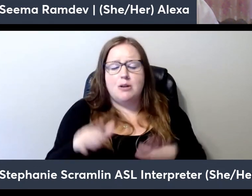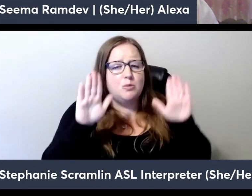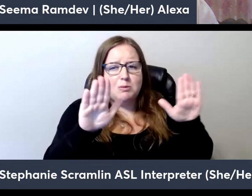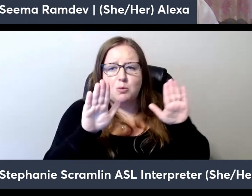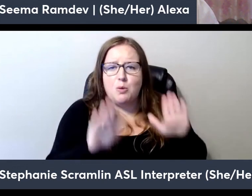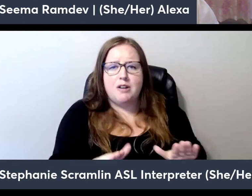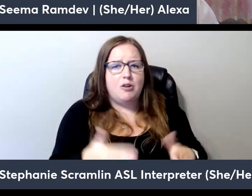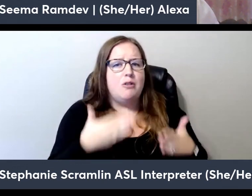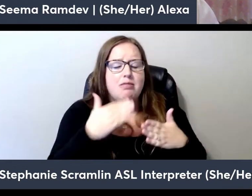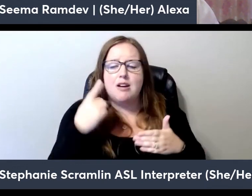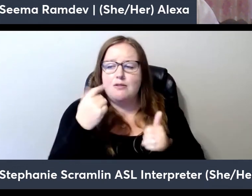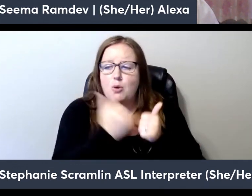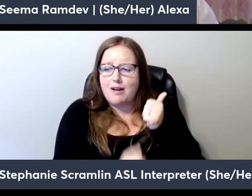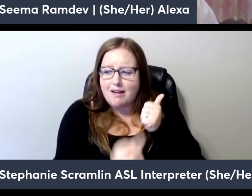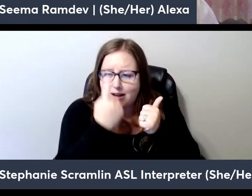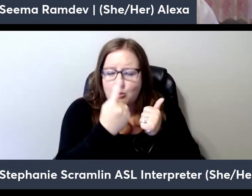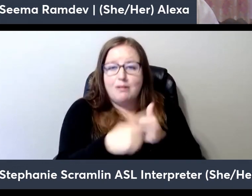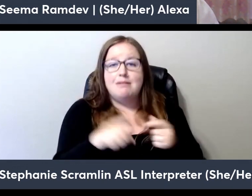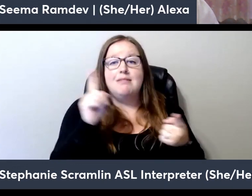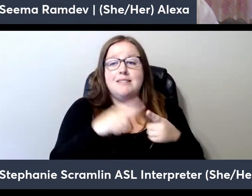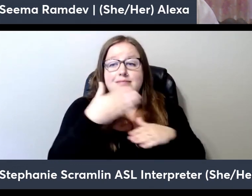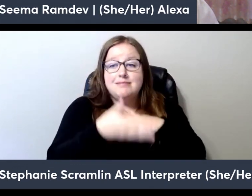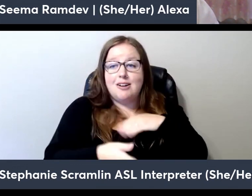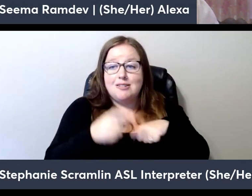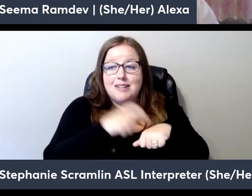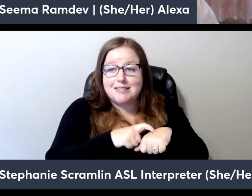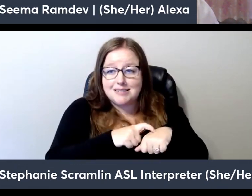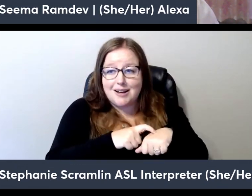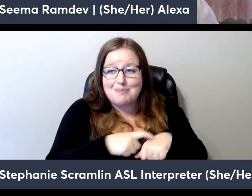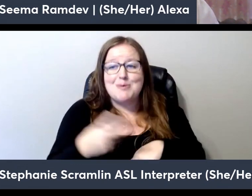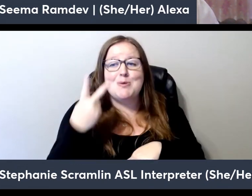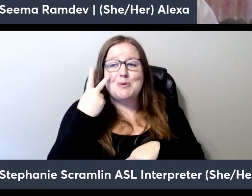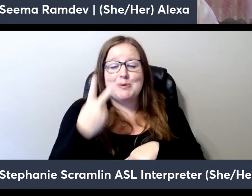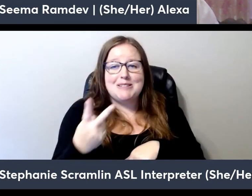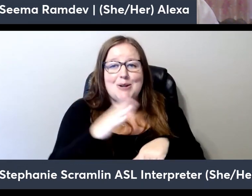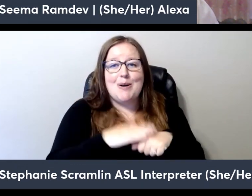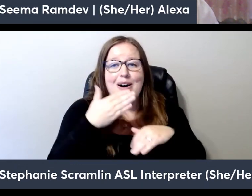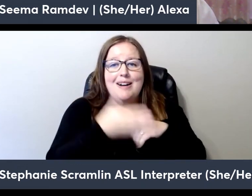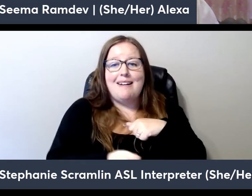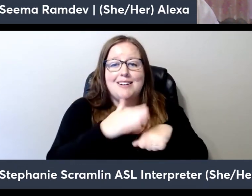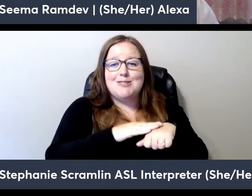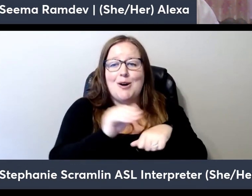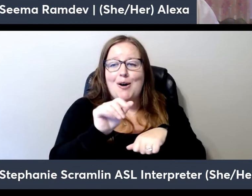you for everyone. Until next time, we will see you on our next On Air